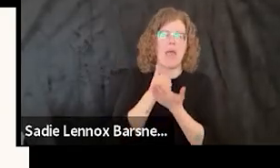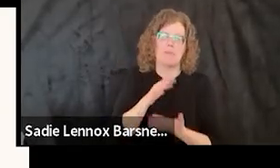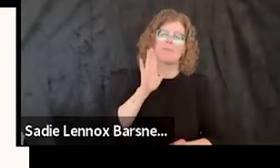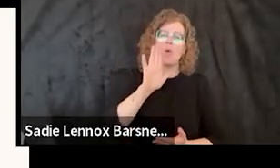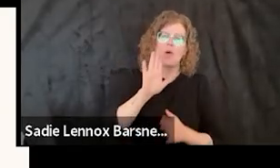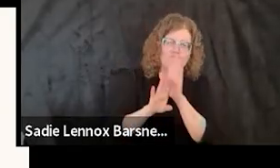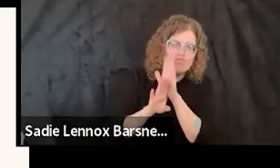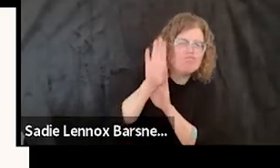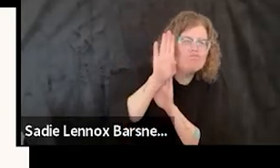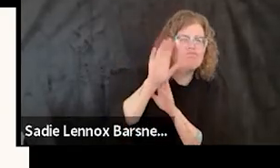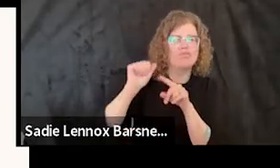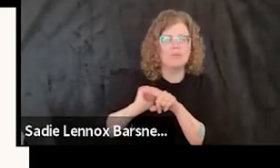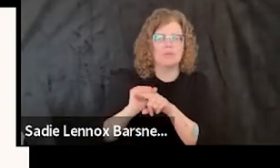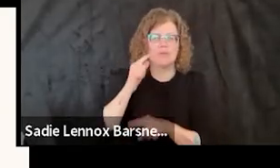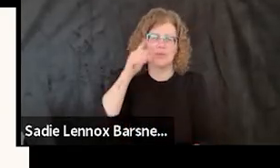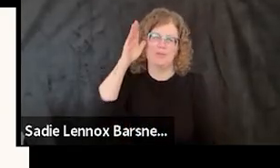future.